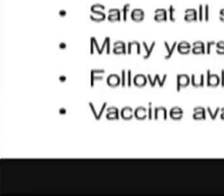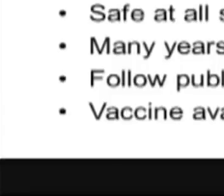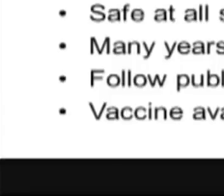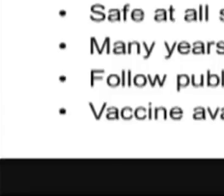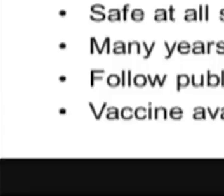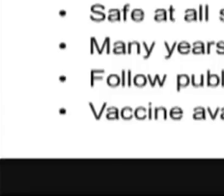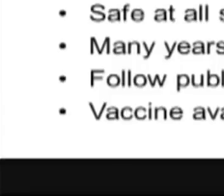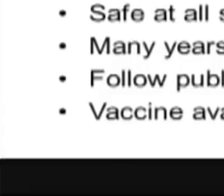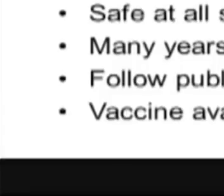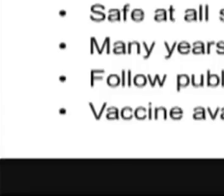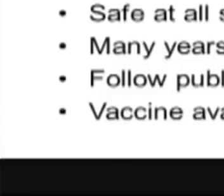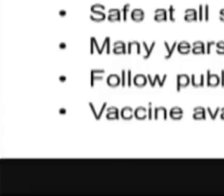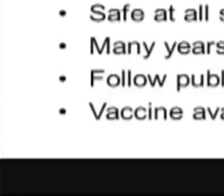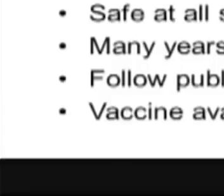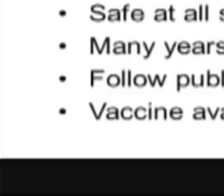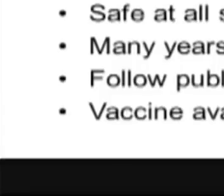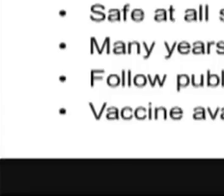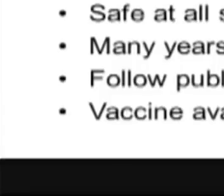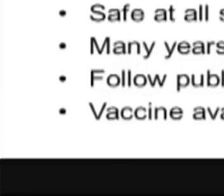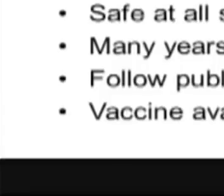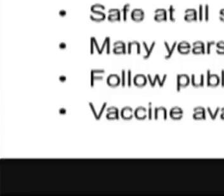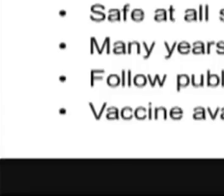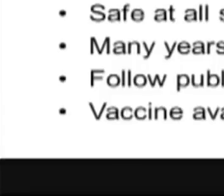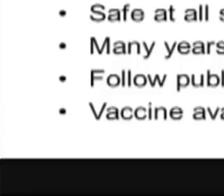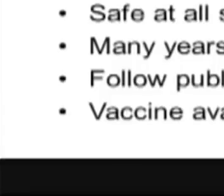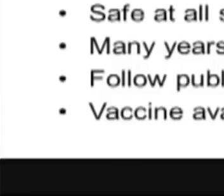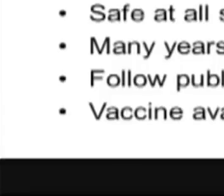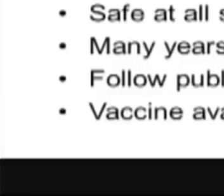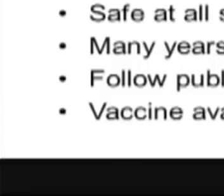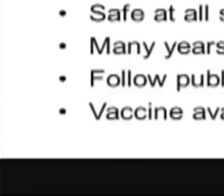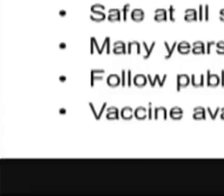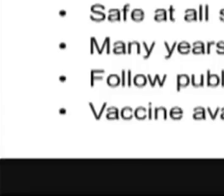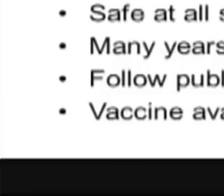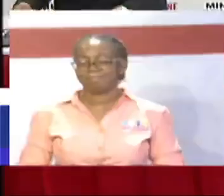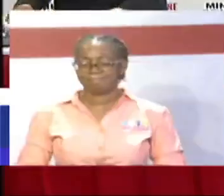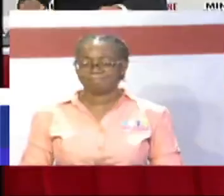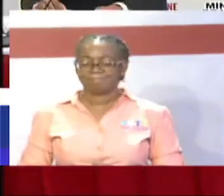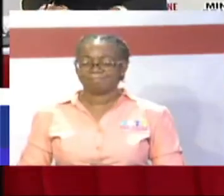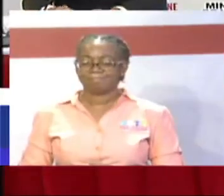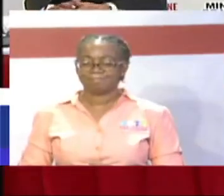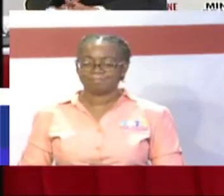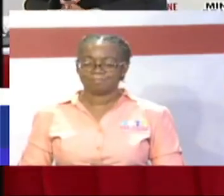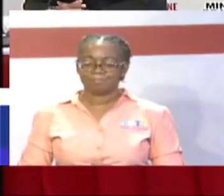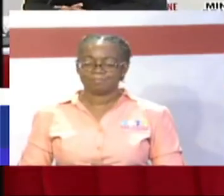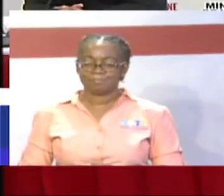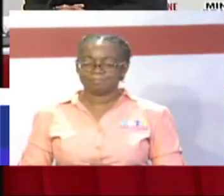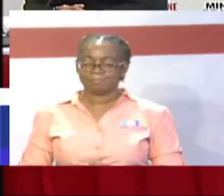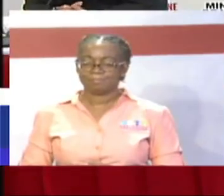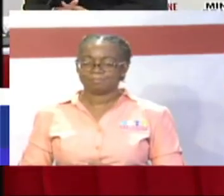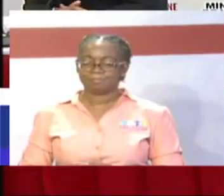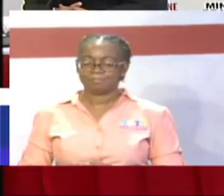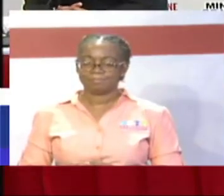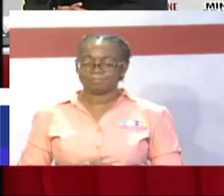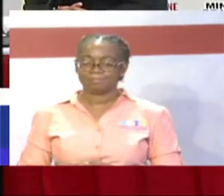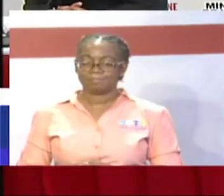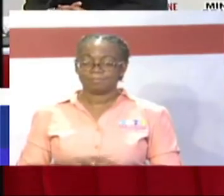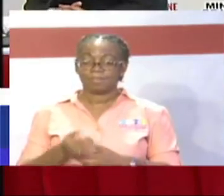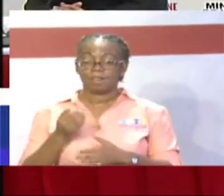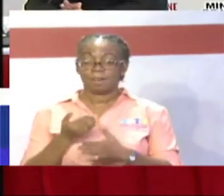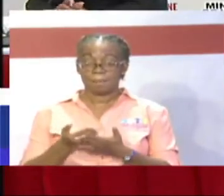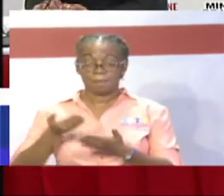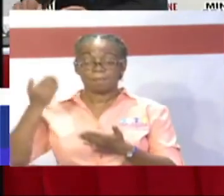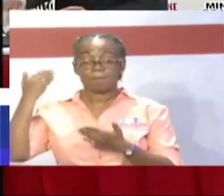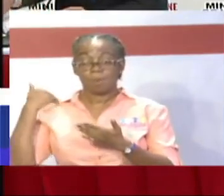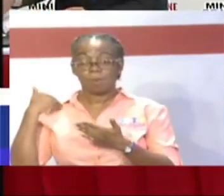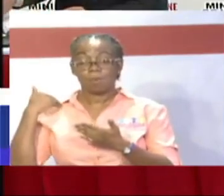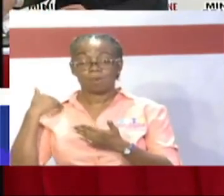yeah. I think it's the same slide. So that's it. Thank you very much, Al. Thank you very much, Dr. Sujit Singh. But before I let